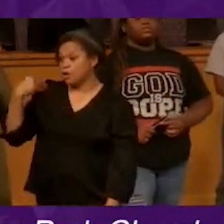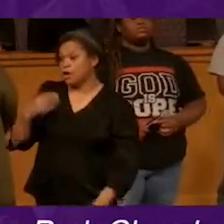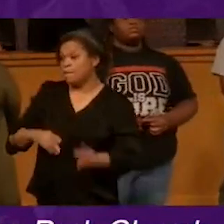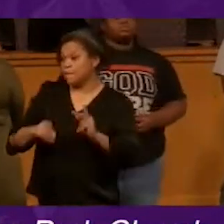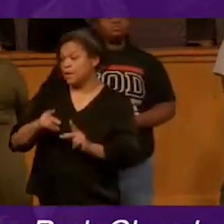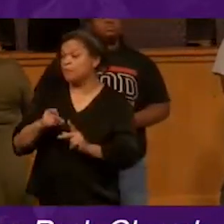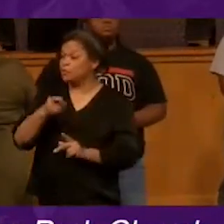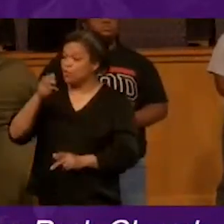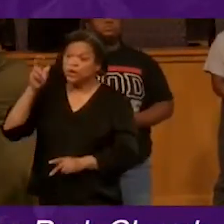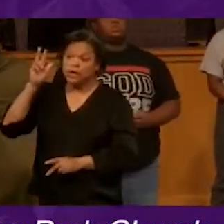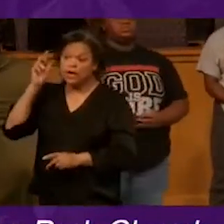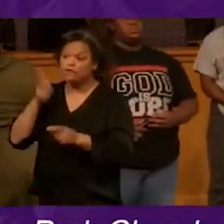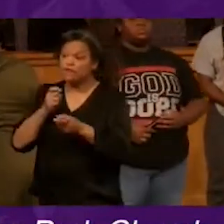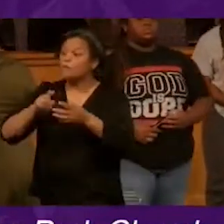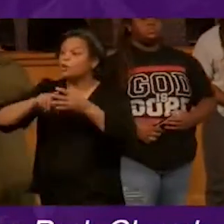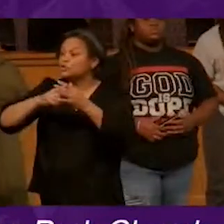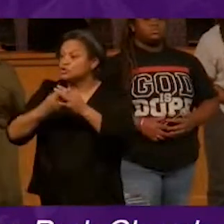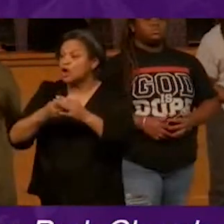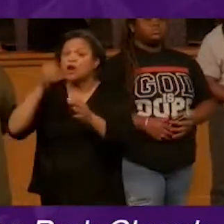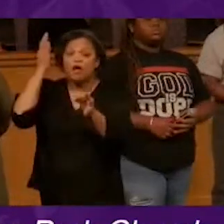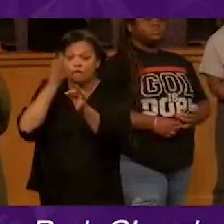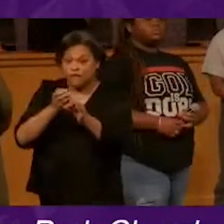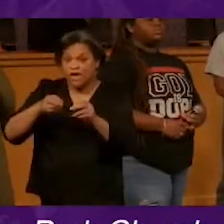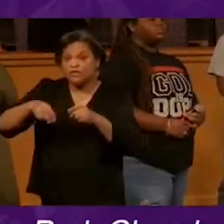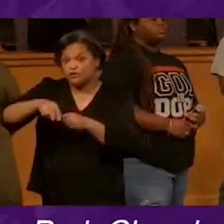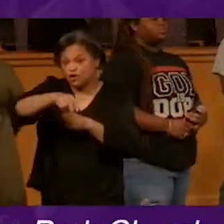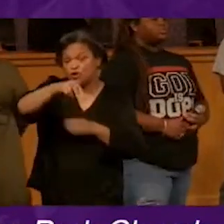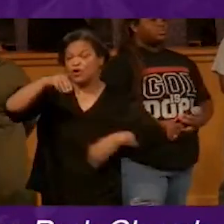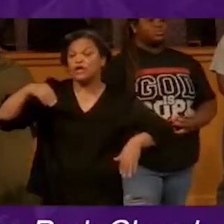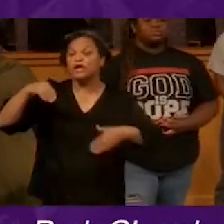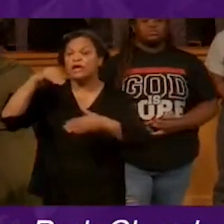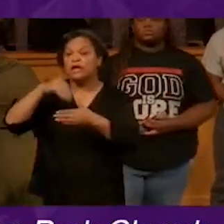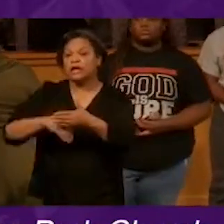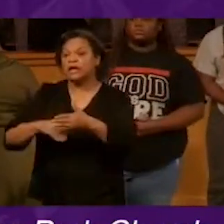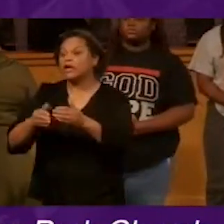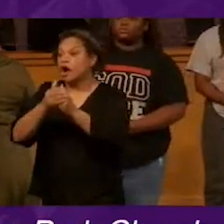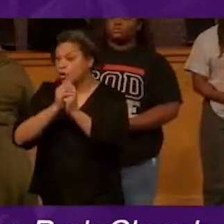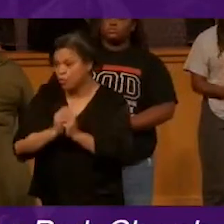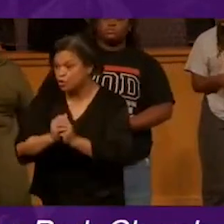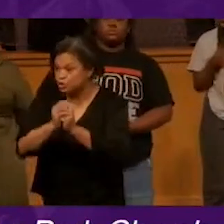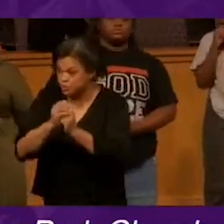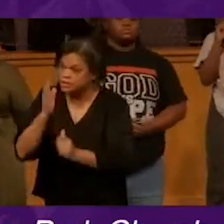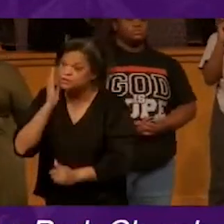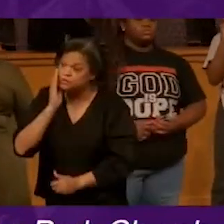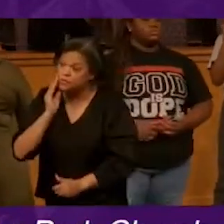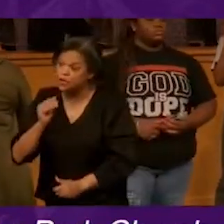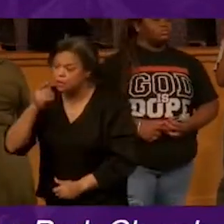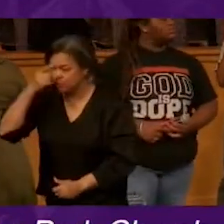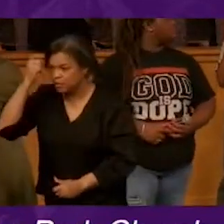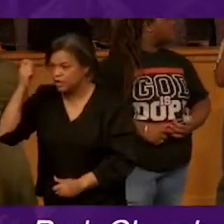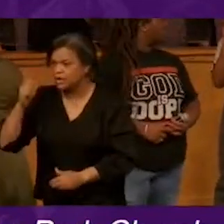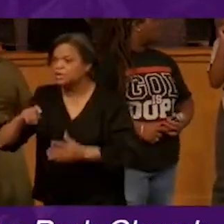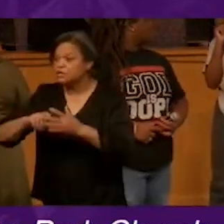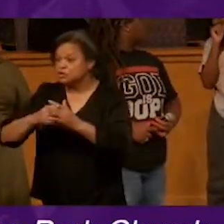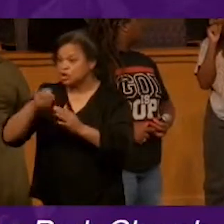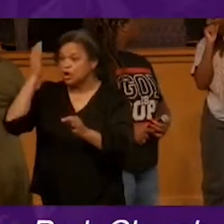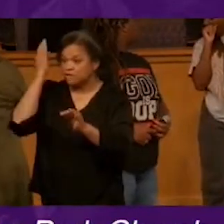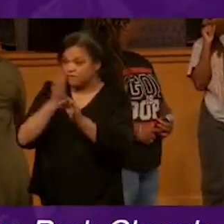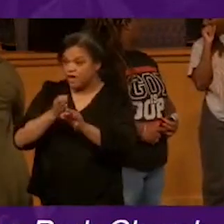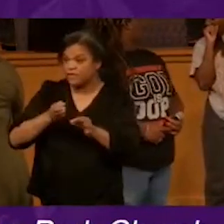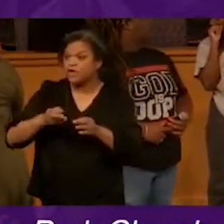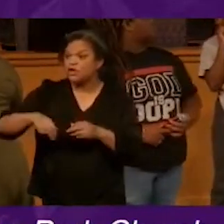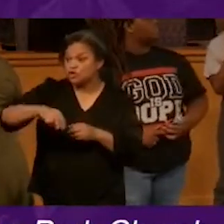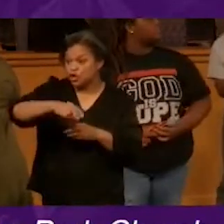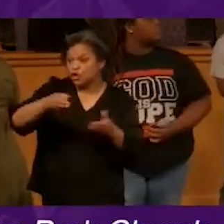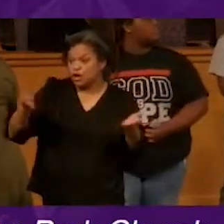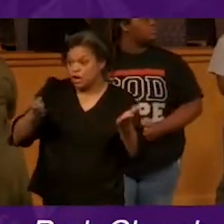to hear from are starting their faith journey within the context of our worship experience. Because they start their faith journey here